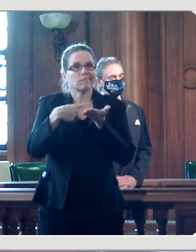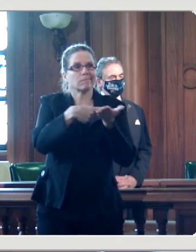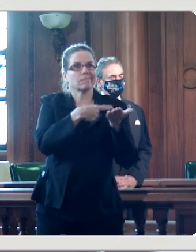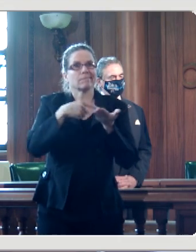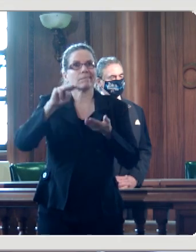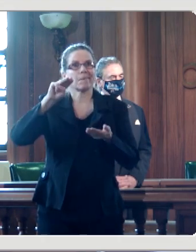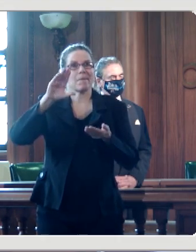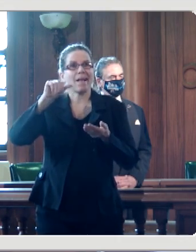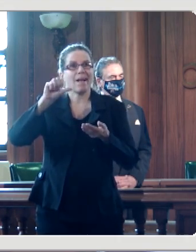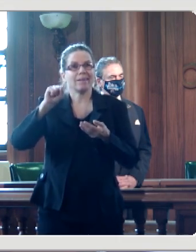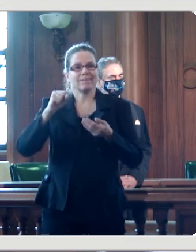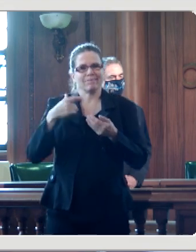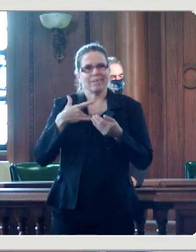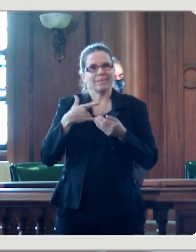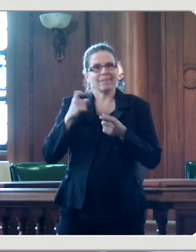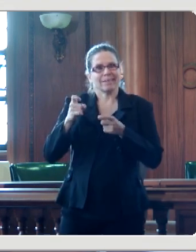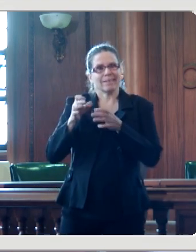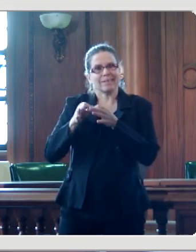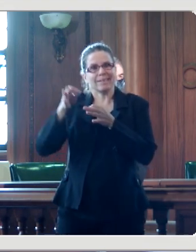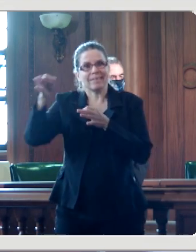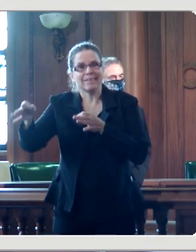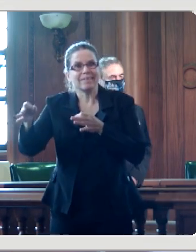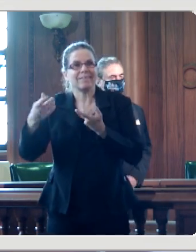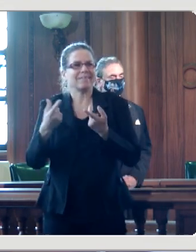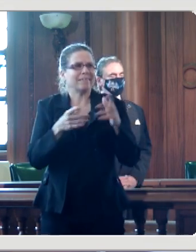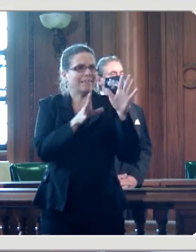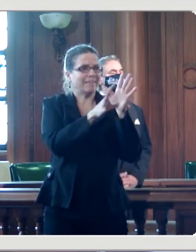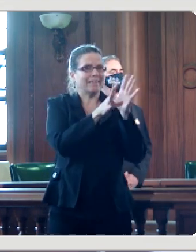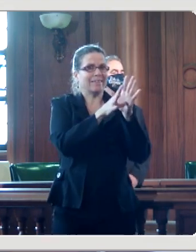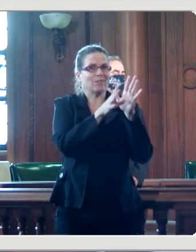more information on how they're going to handle MCAS,